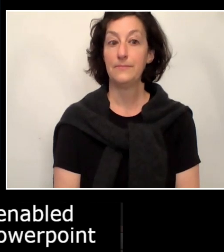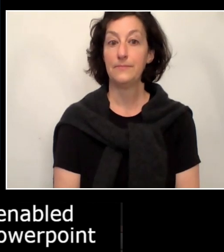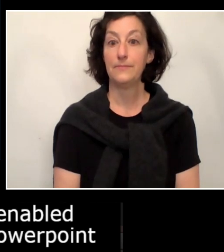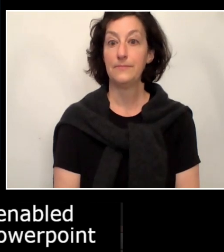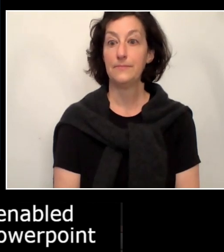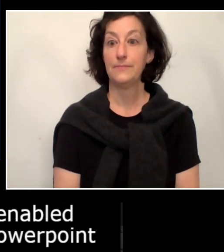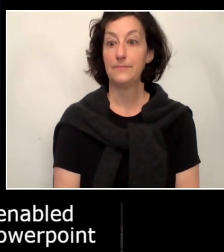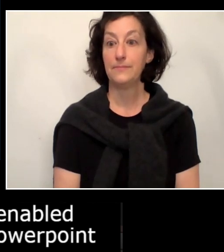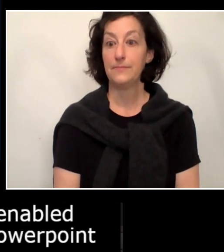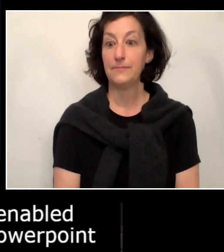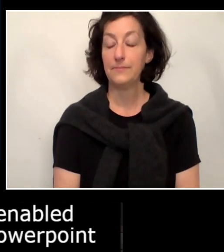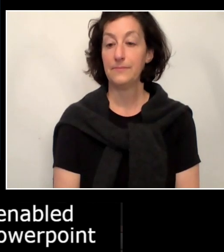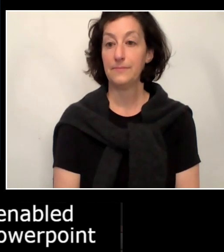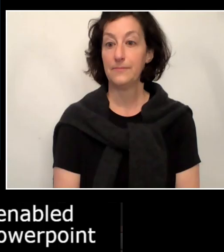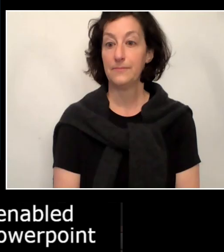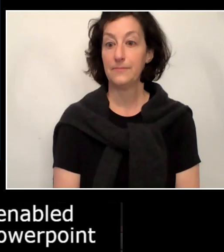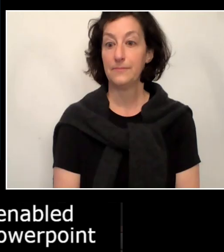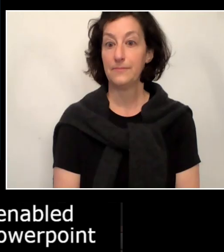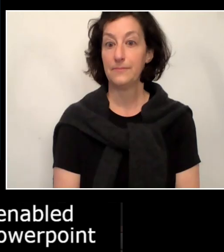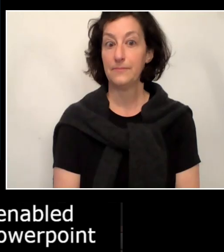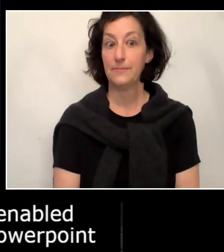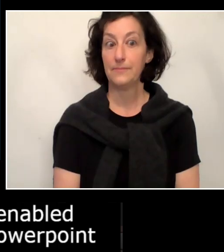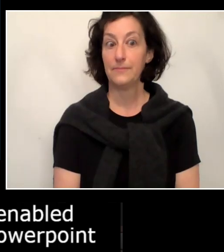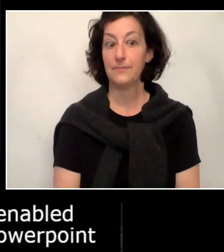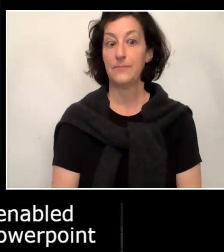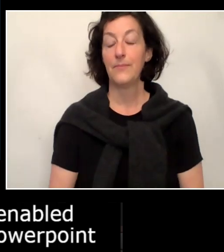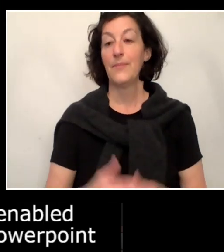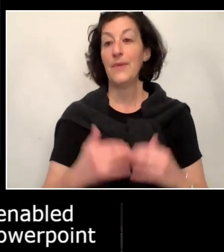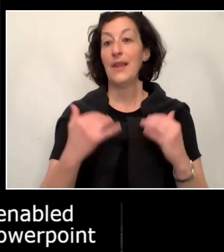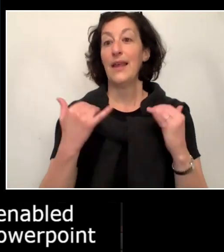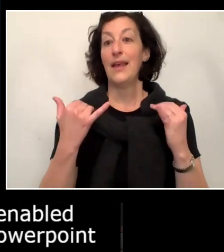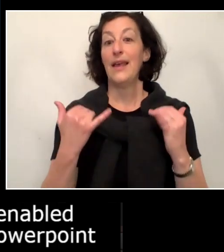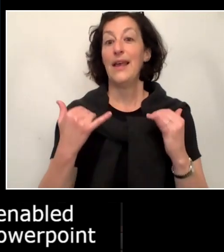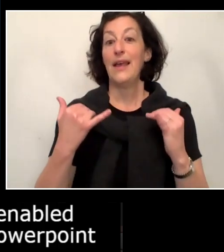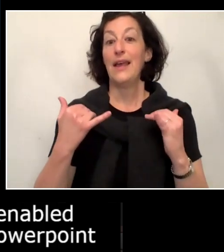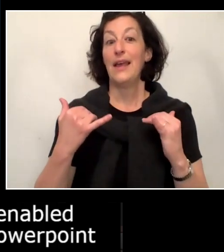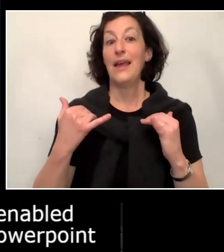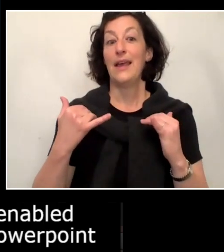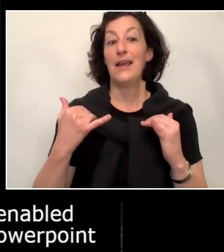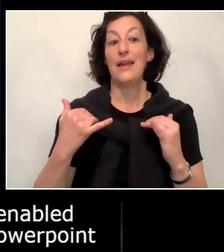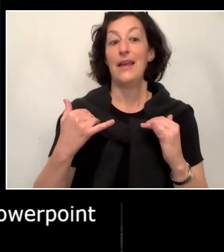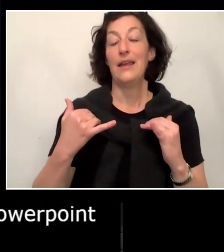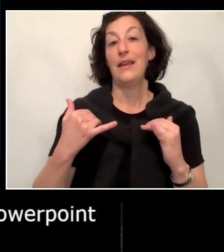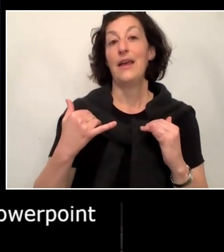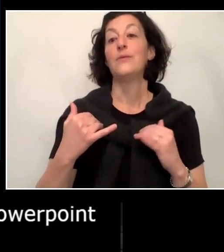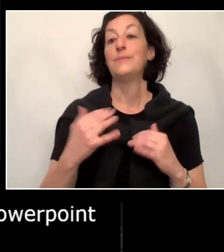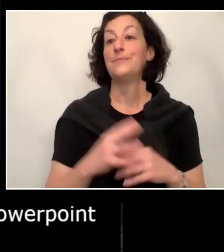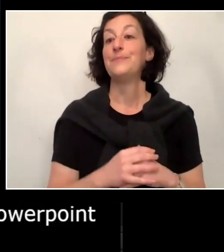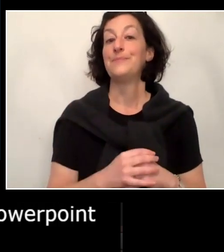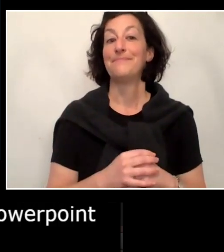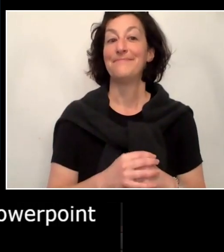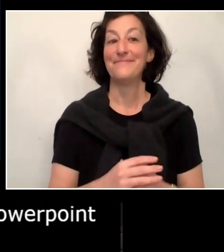Space mute. Currently unmuted. Hold plus A button to activate. Press space bar. The share content is with your screen to see the.